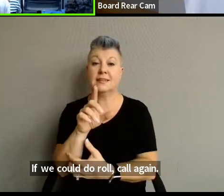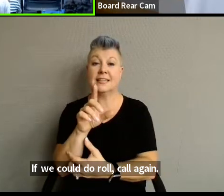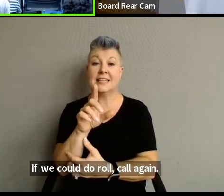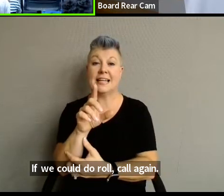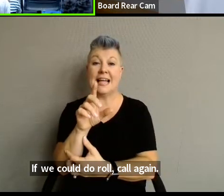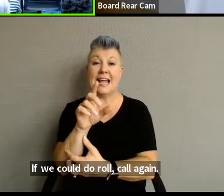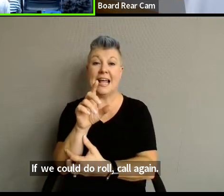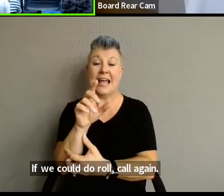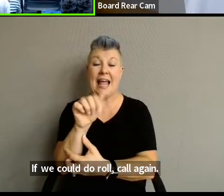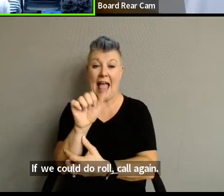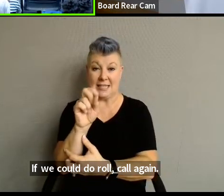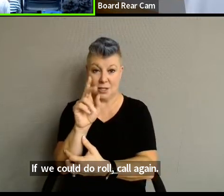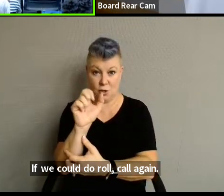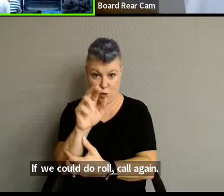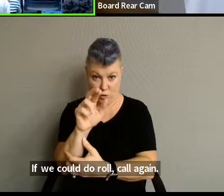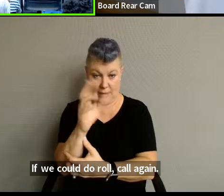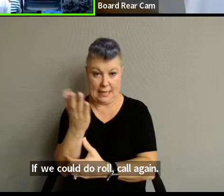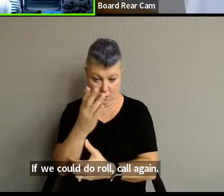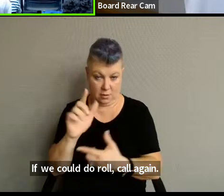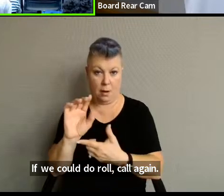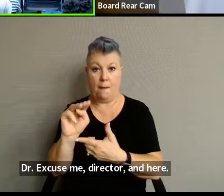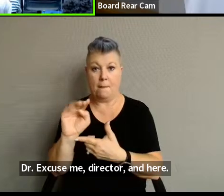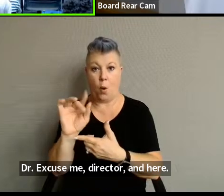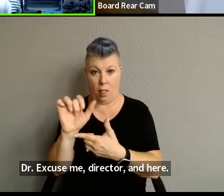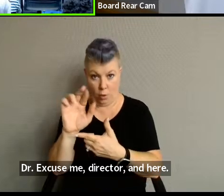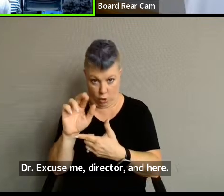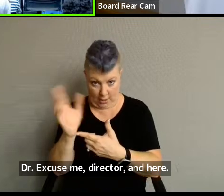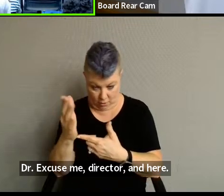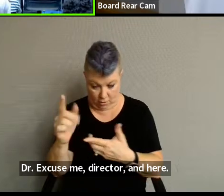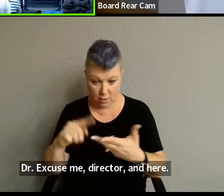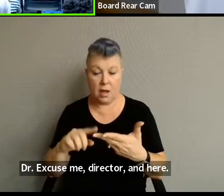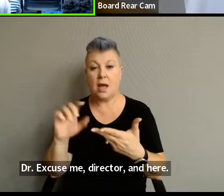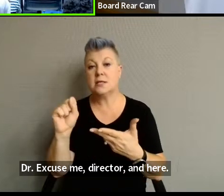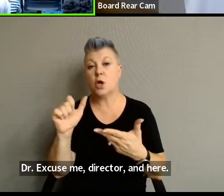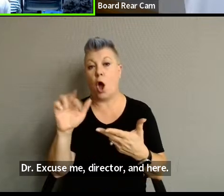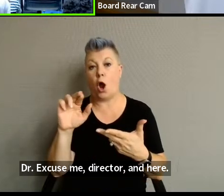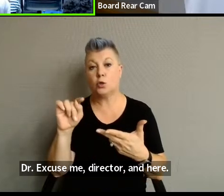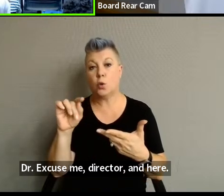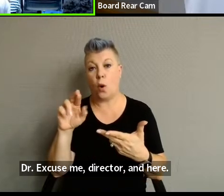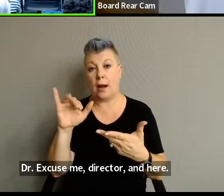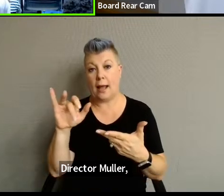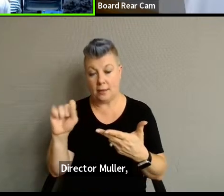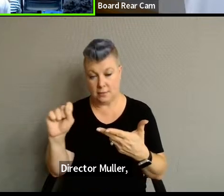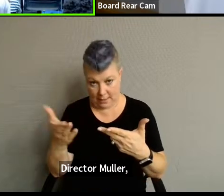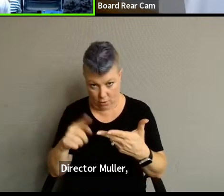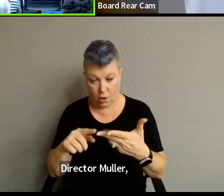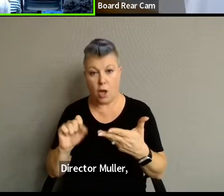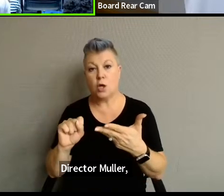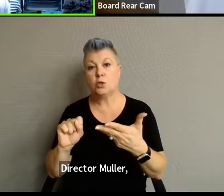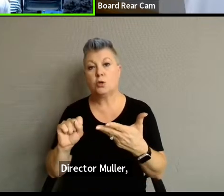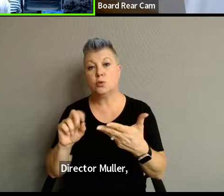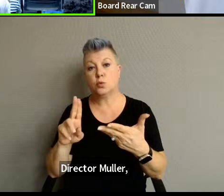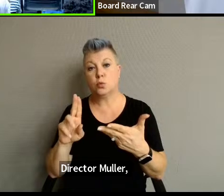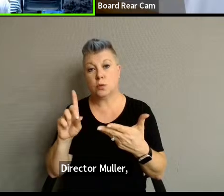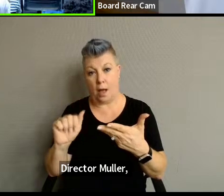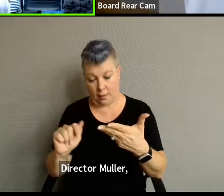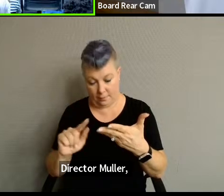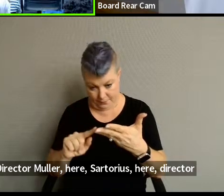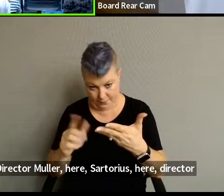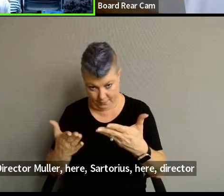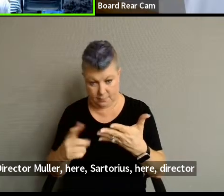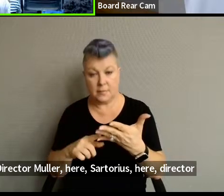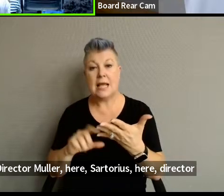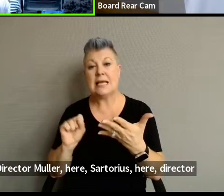Director Ag. Here. Director Mueller. Here. Director Sartorius. Here. Director Studa. Here. Director Staton.